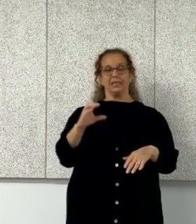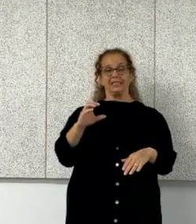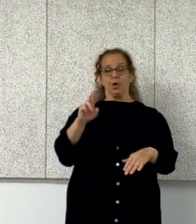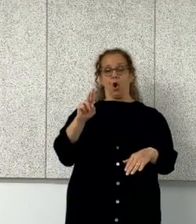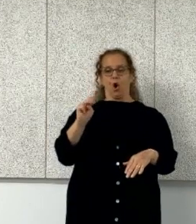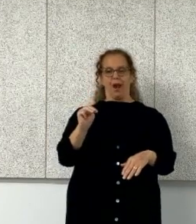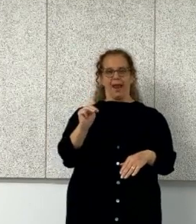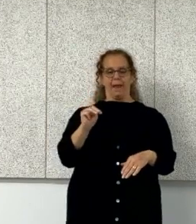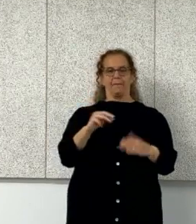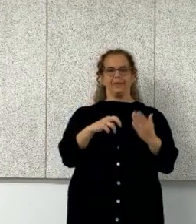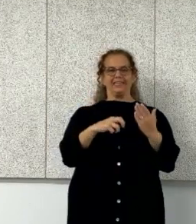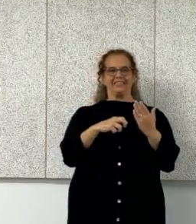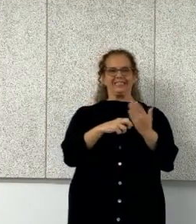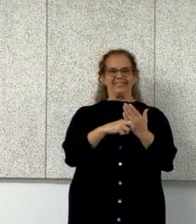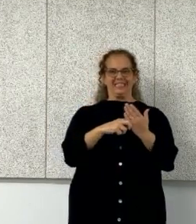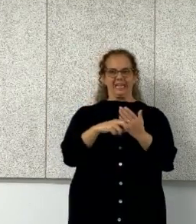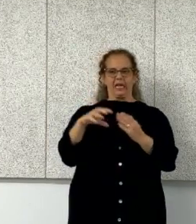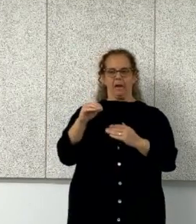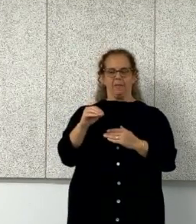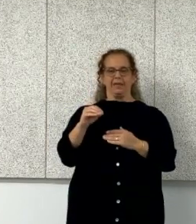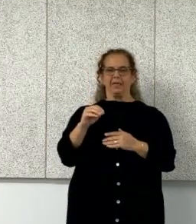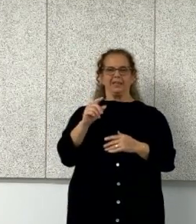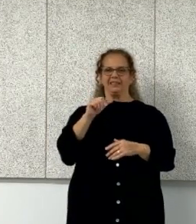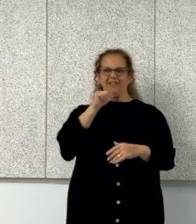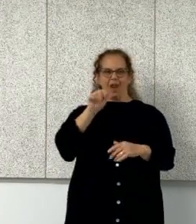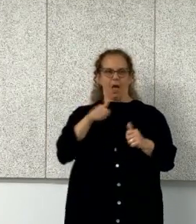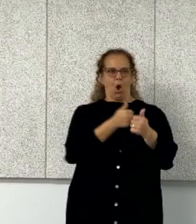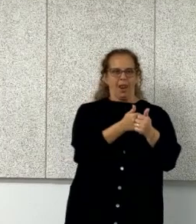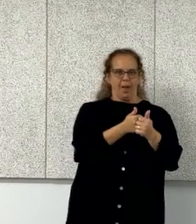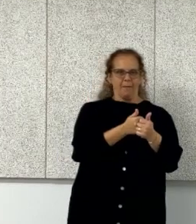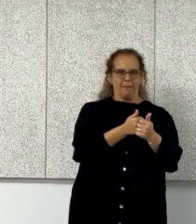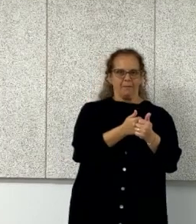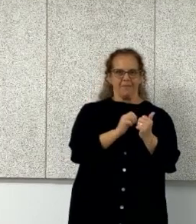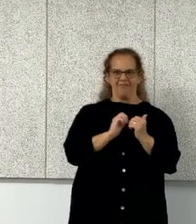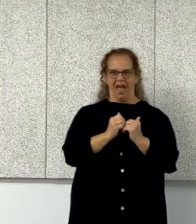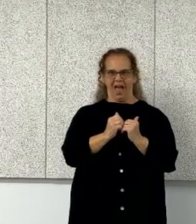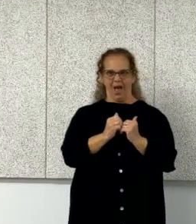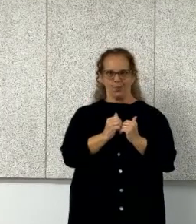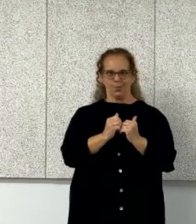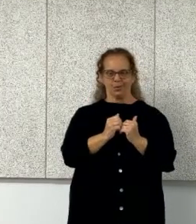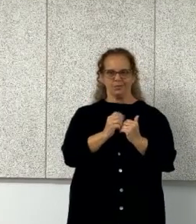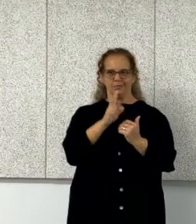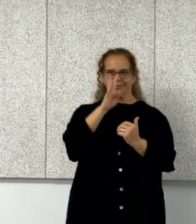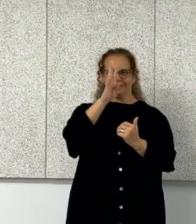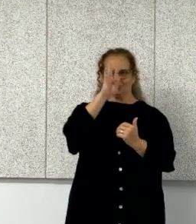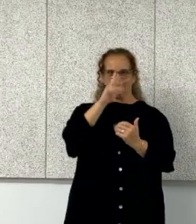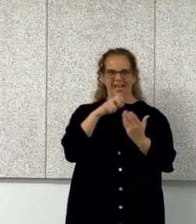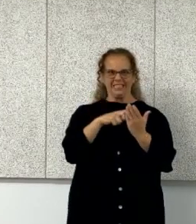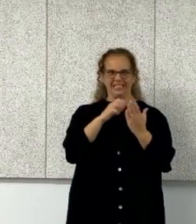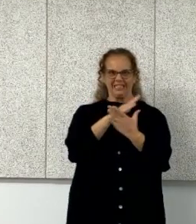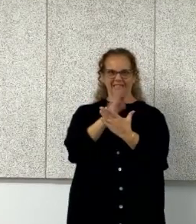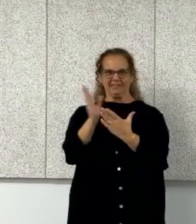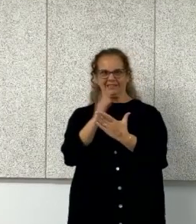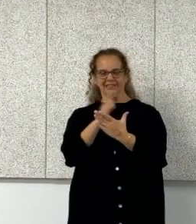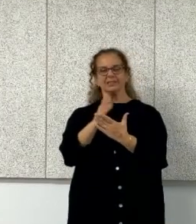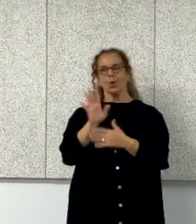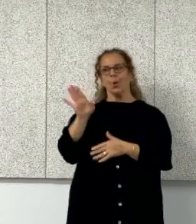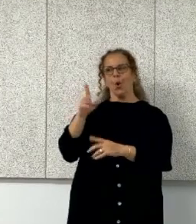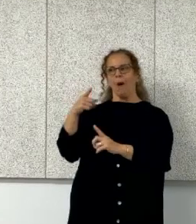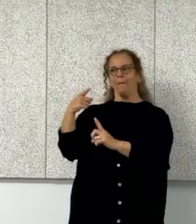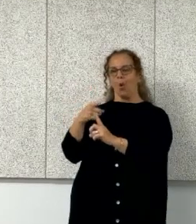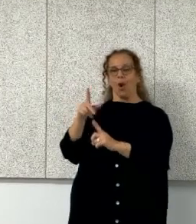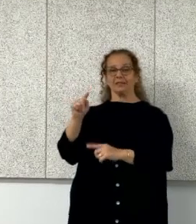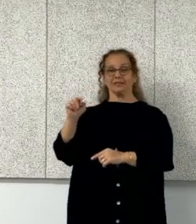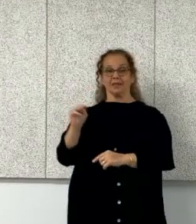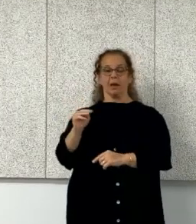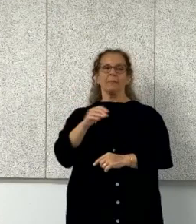ticketing companies haven't yet caught up to creating like sliding scale ticketing initiatives. So to your point, Tom, like, yes,